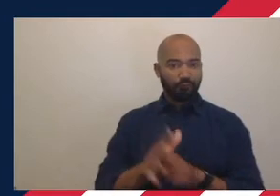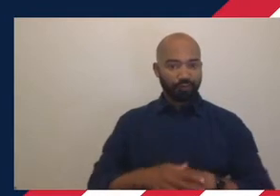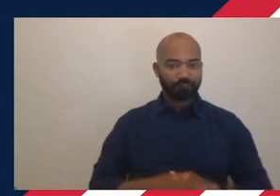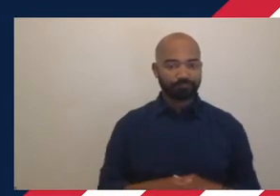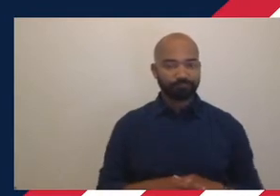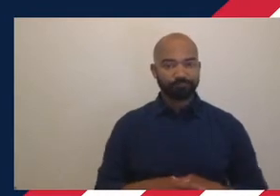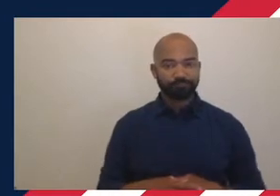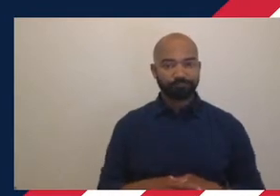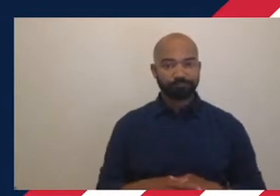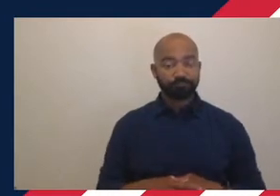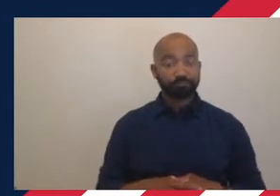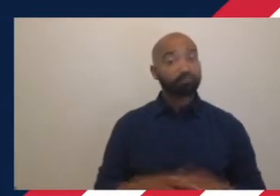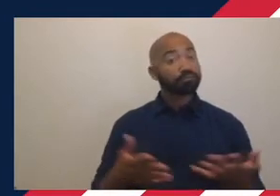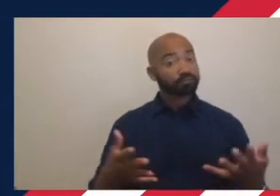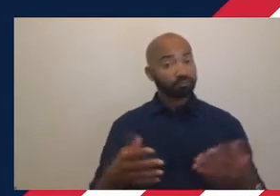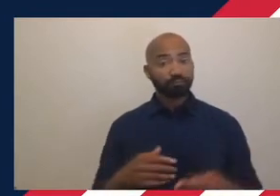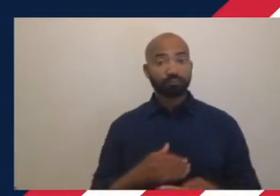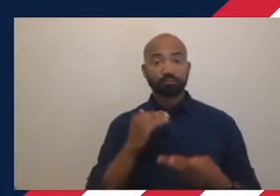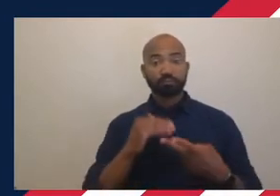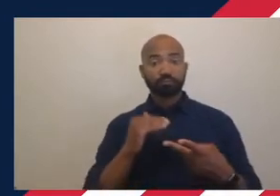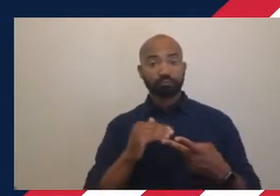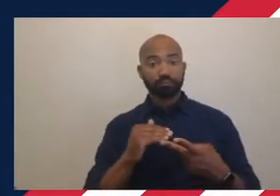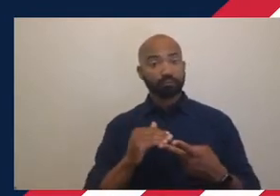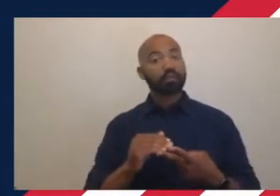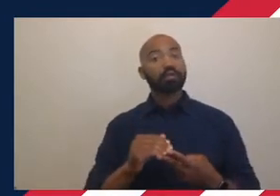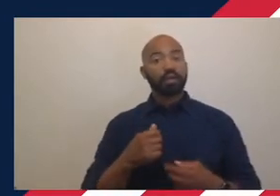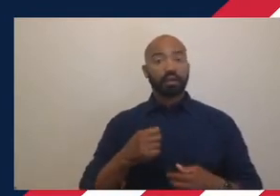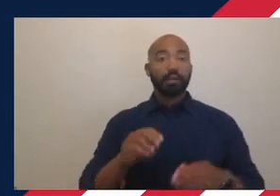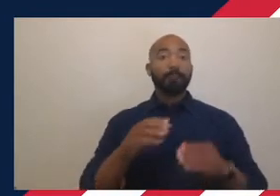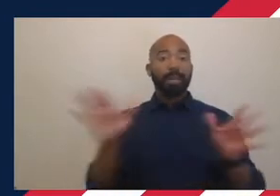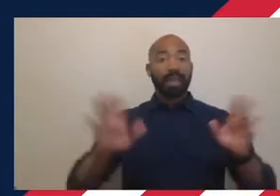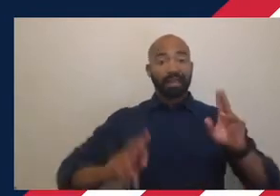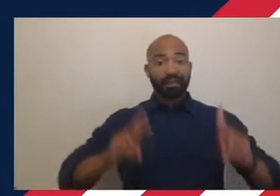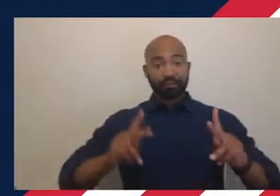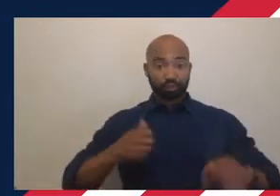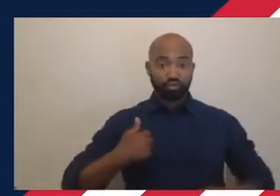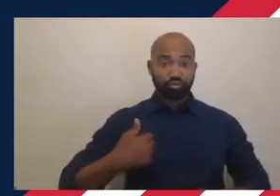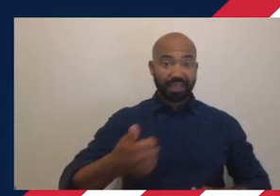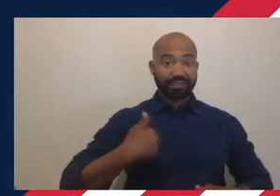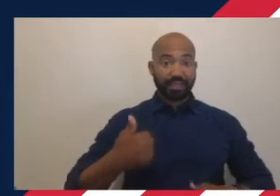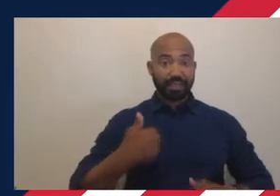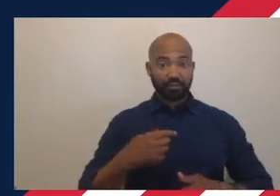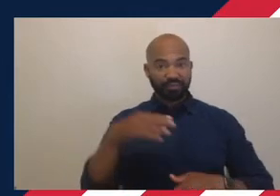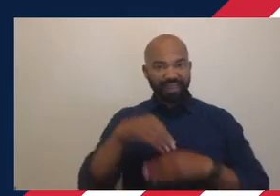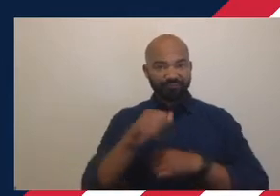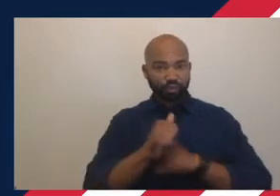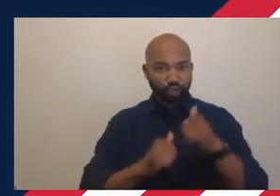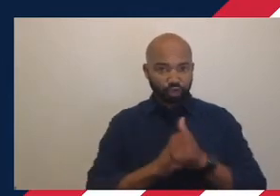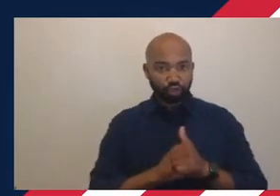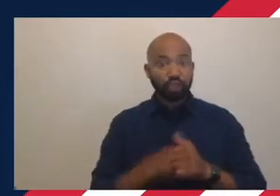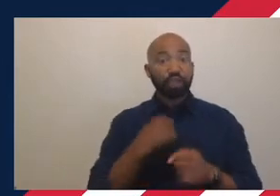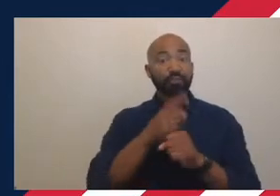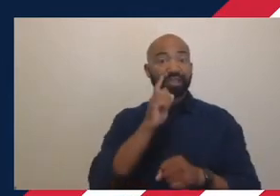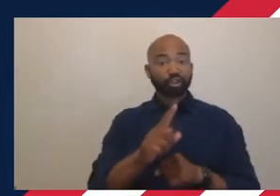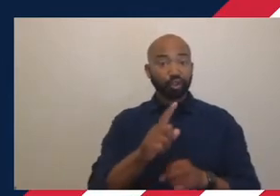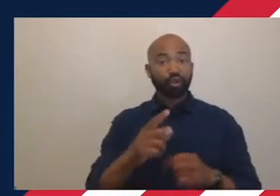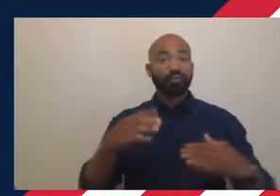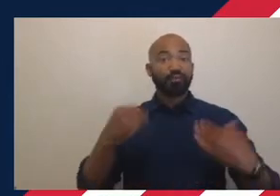as investing in mass transit infrastructure to provide more service and avoid overcrowding during rush hour,